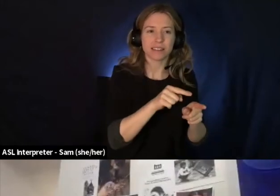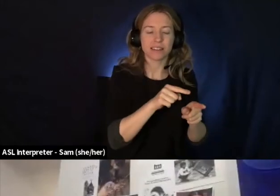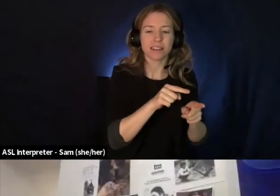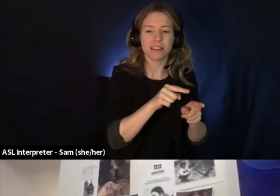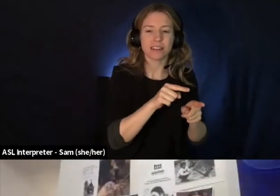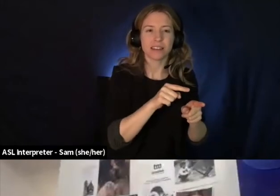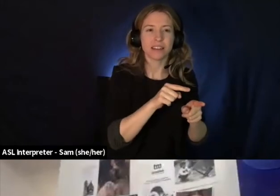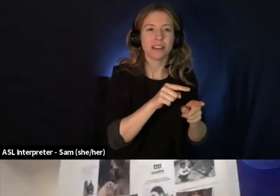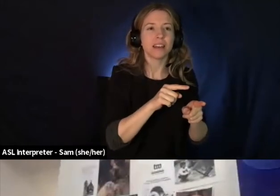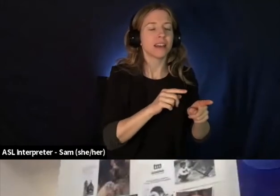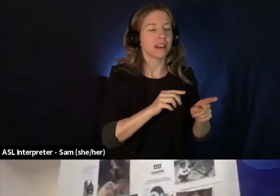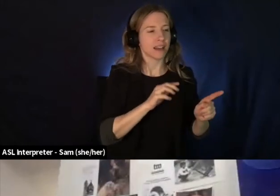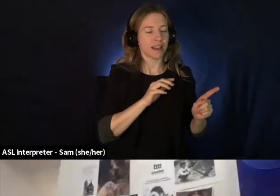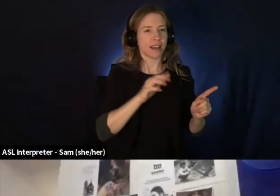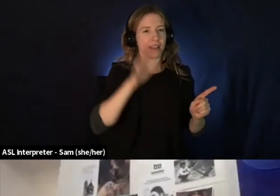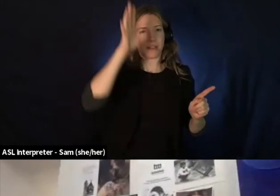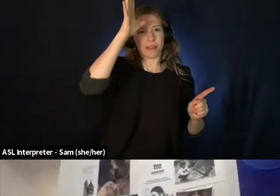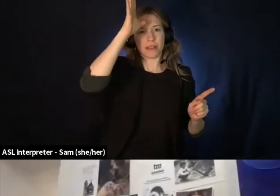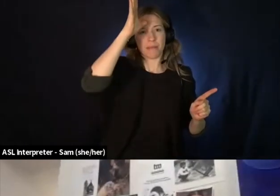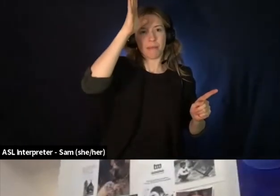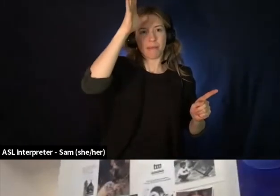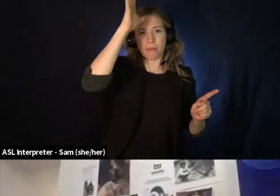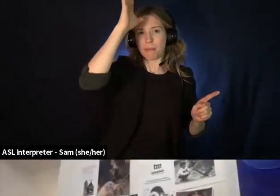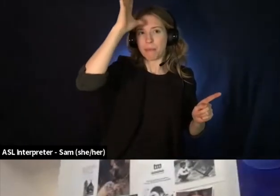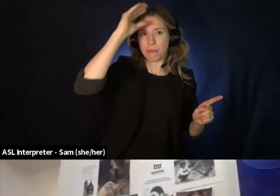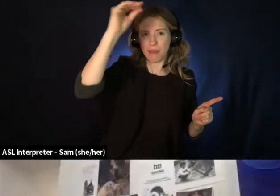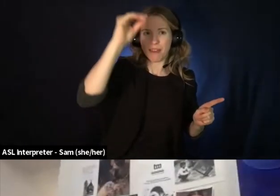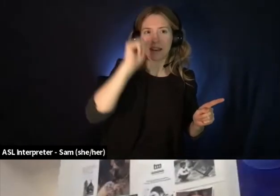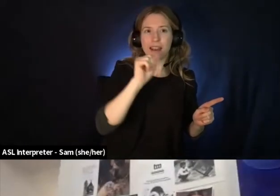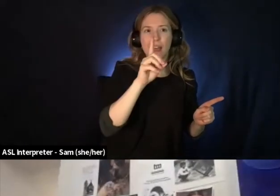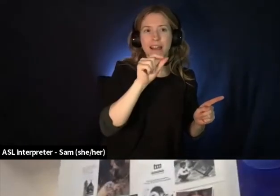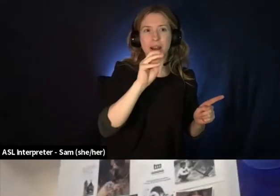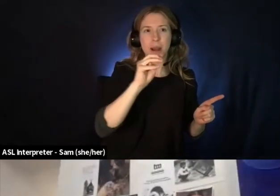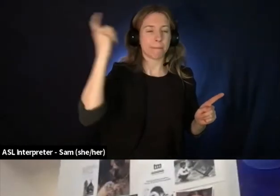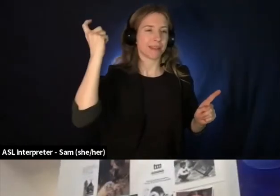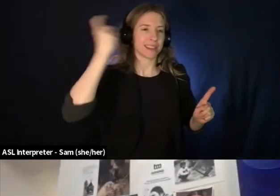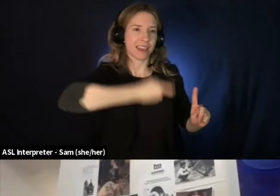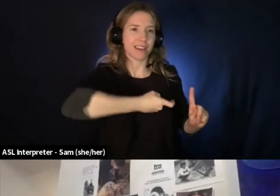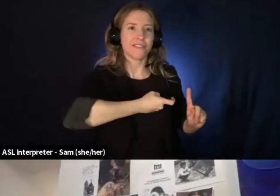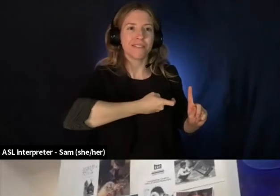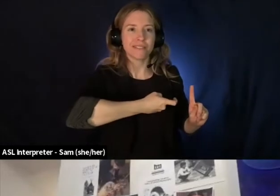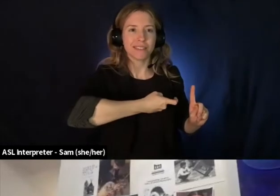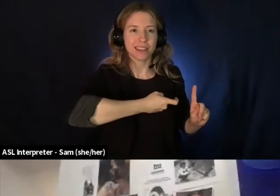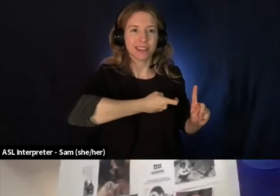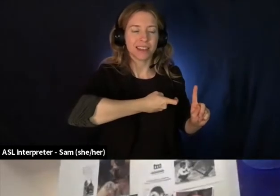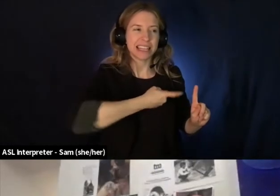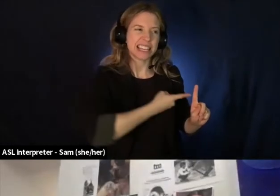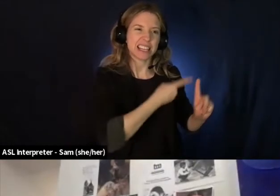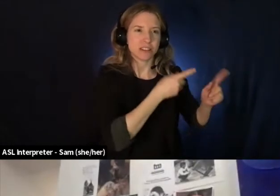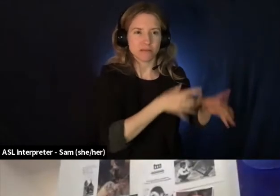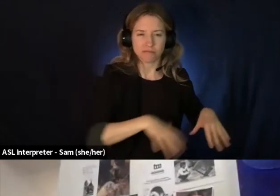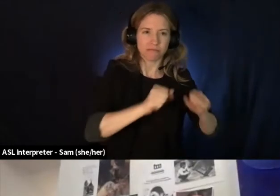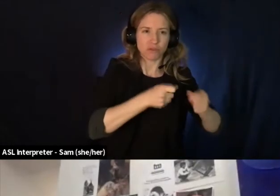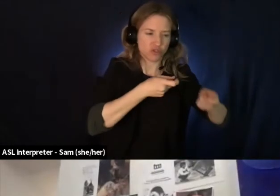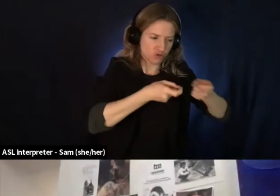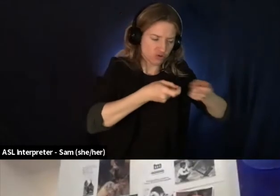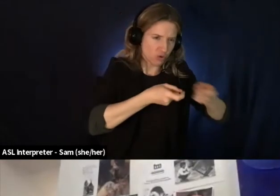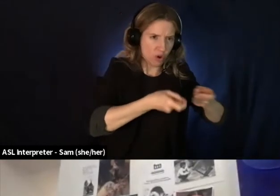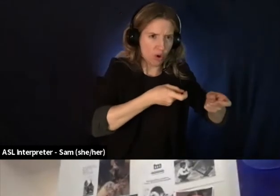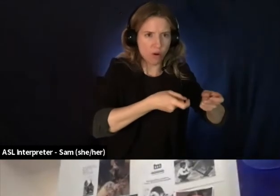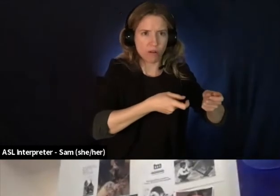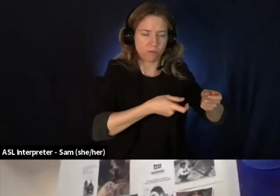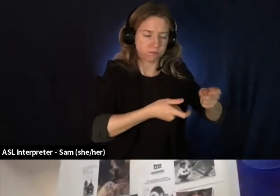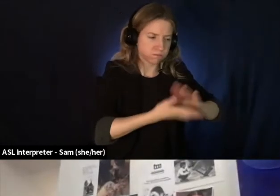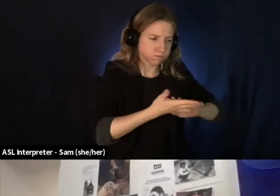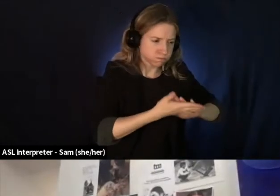was given to Adam for his bounty and for his control. Just like the woman was brought out of